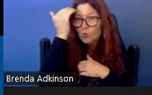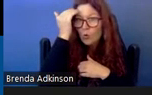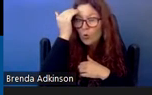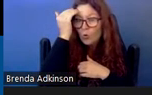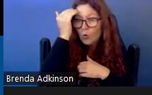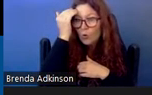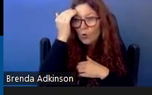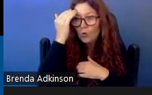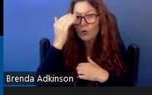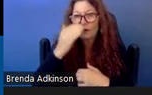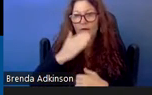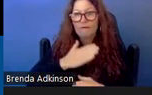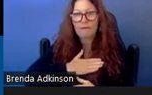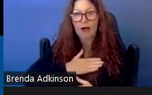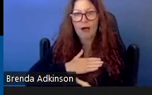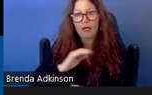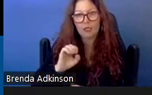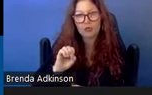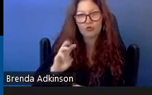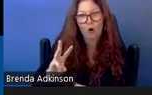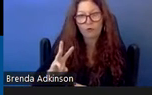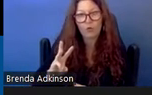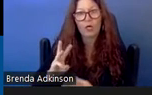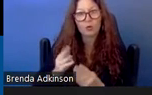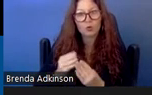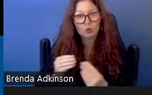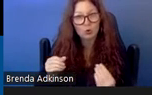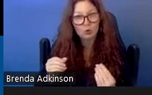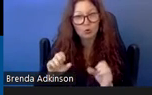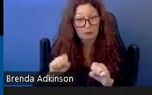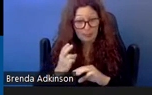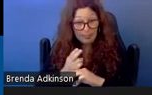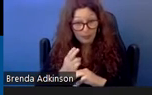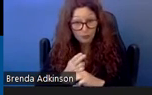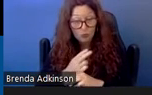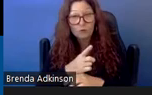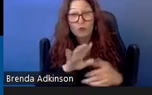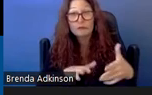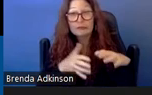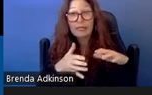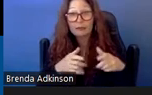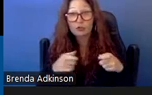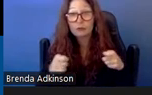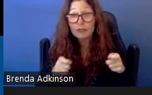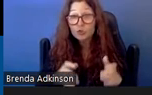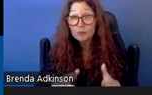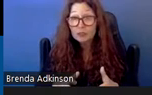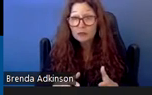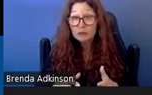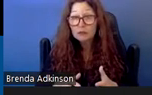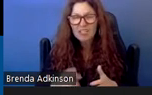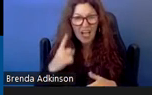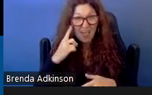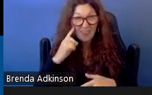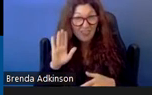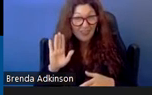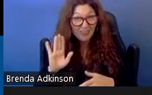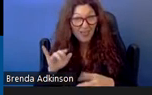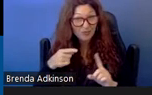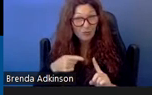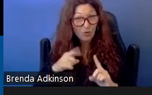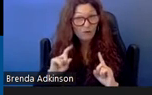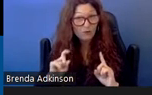software solution would be able to be used for disaster case management? That's what I believe is being asked. And